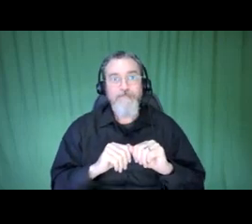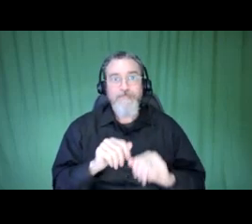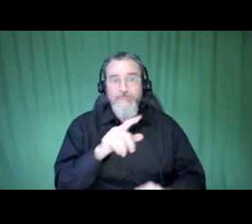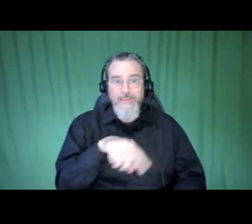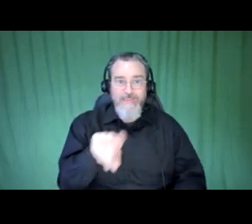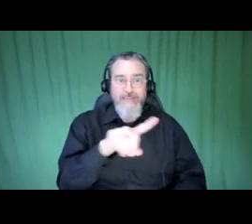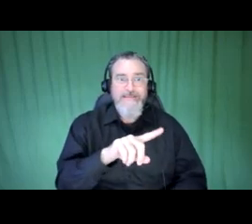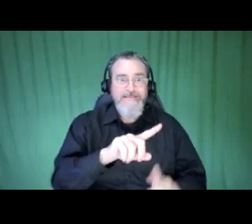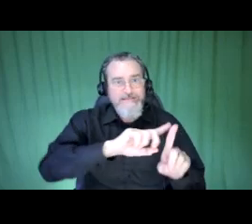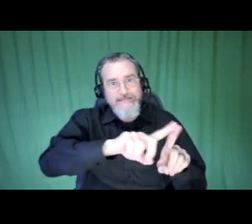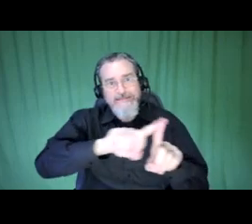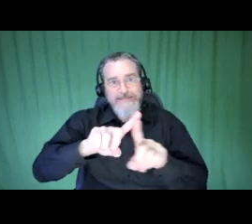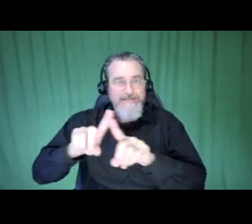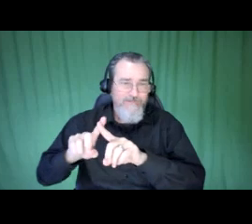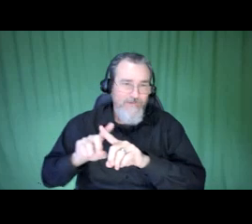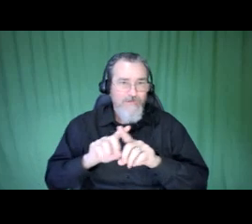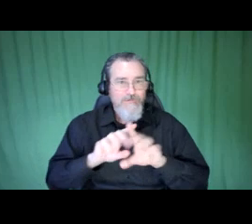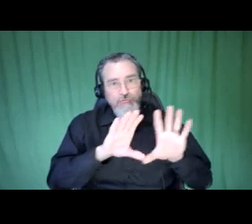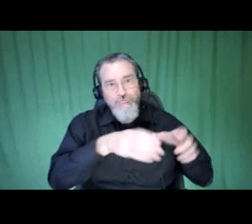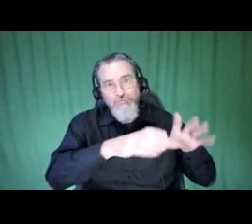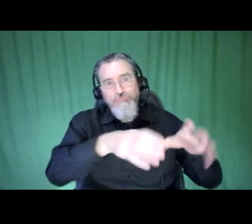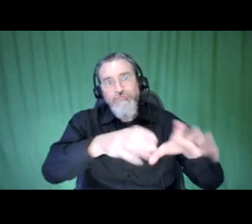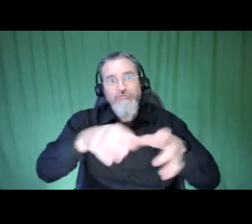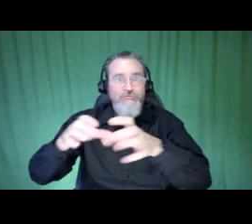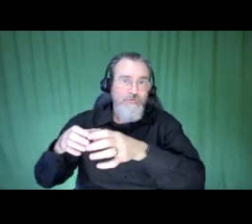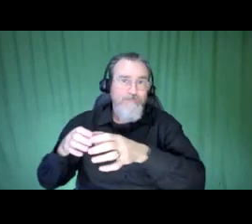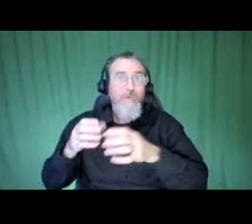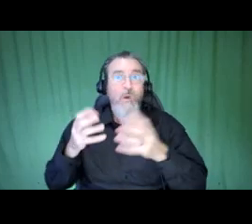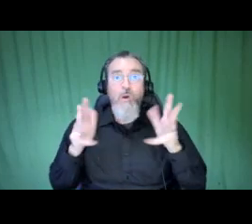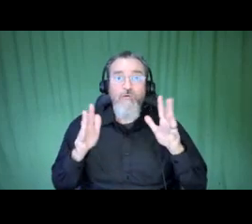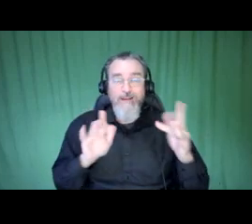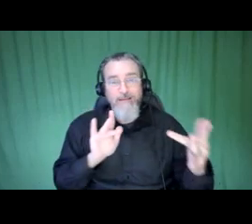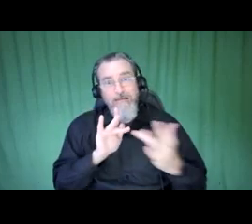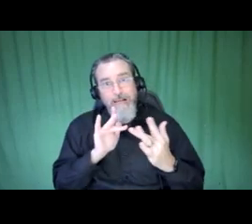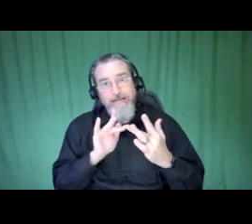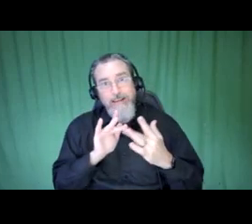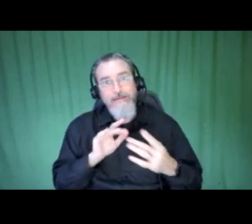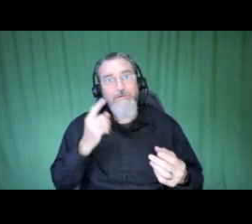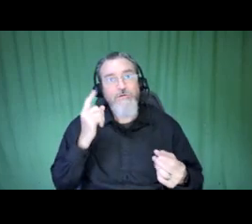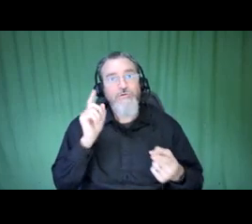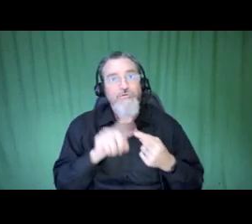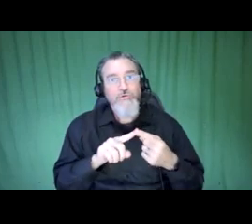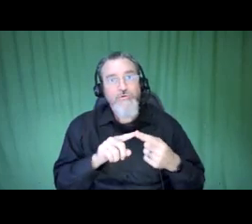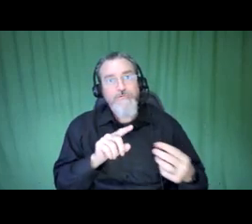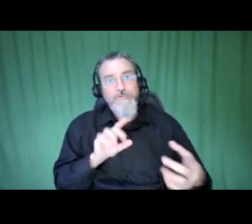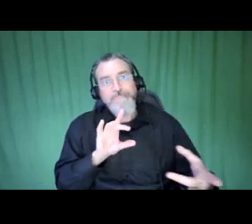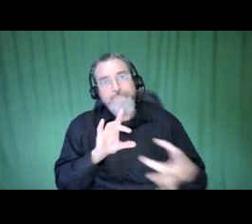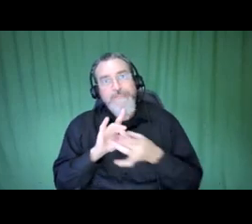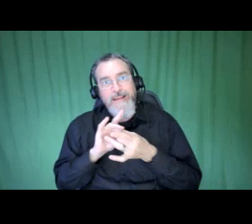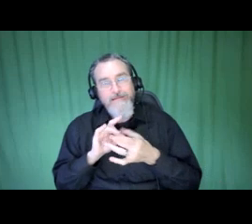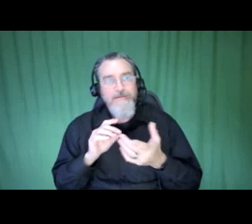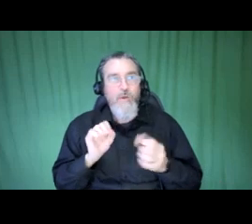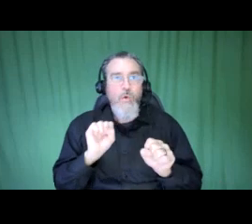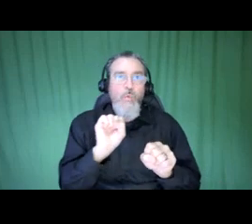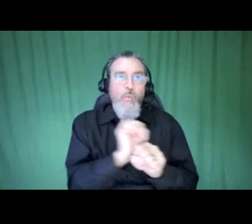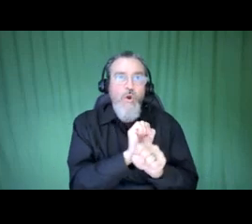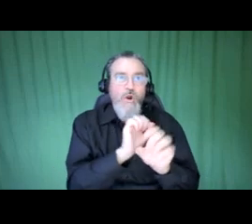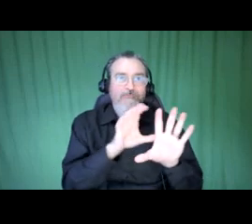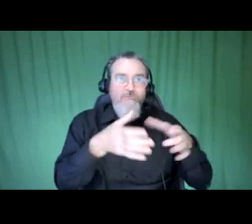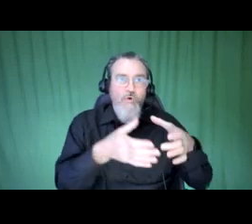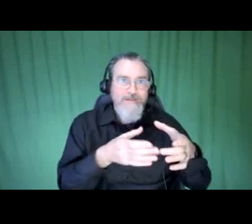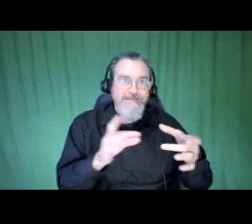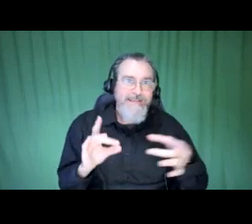organizations and more. Other organizations have already reached out to us to join as a partner, as an employer partner, as a workforce connection partner